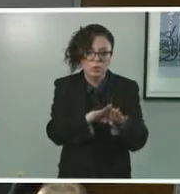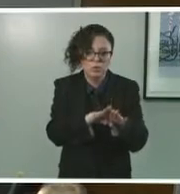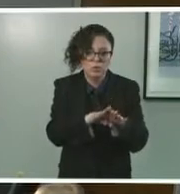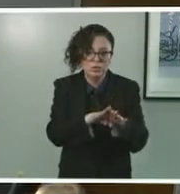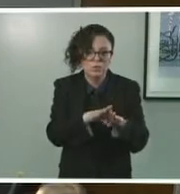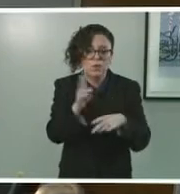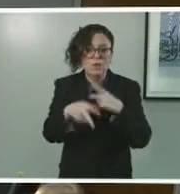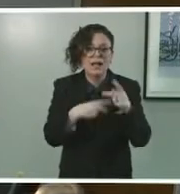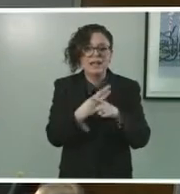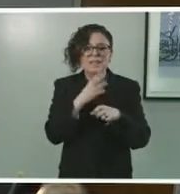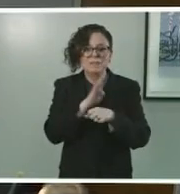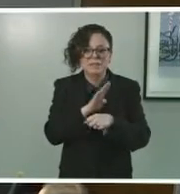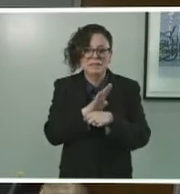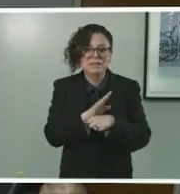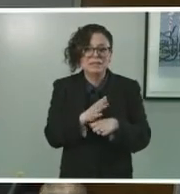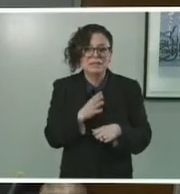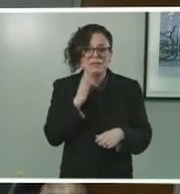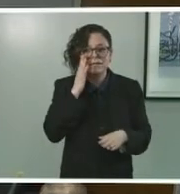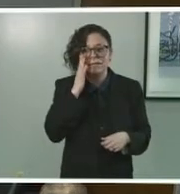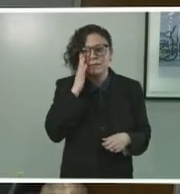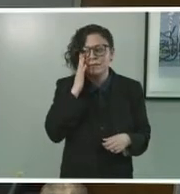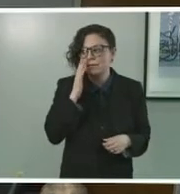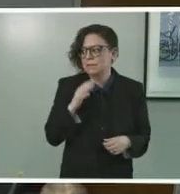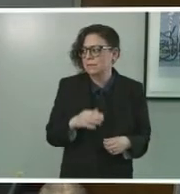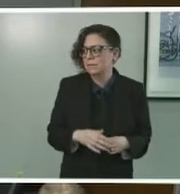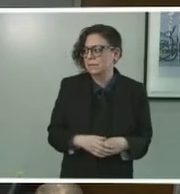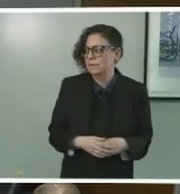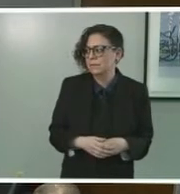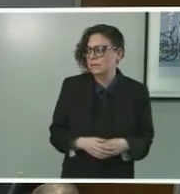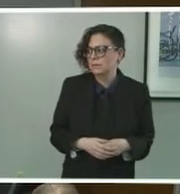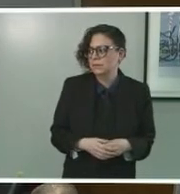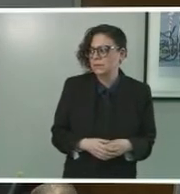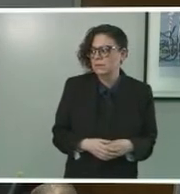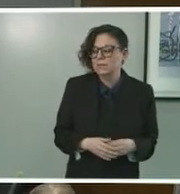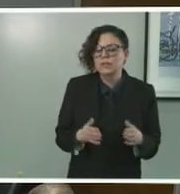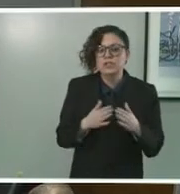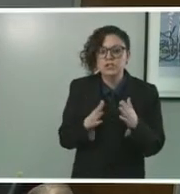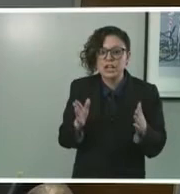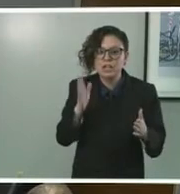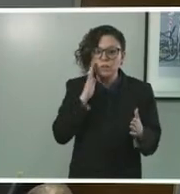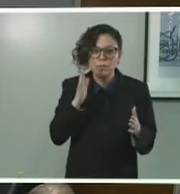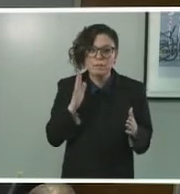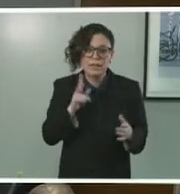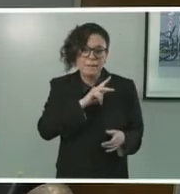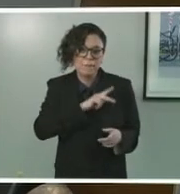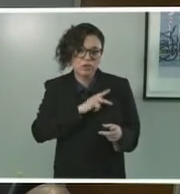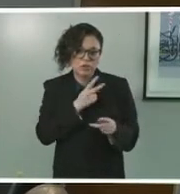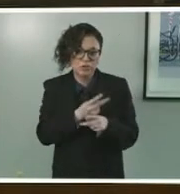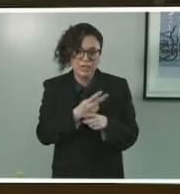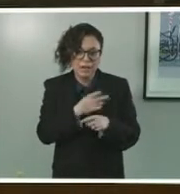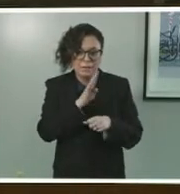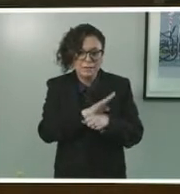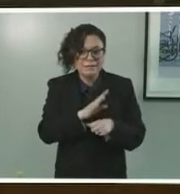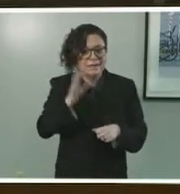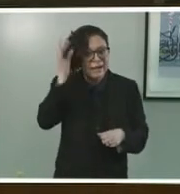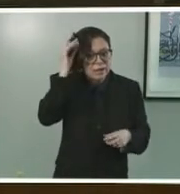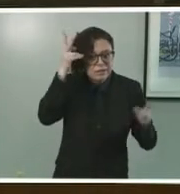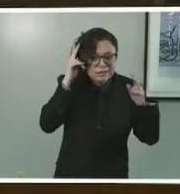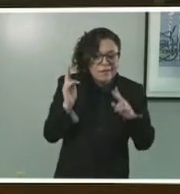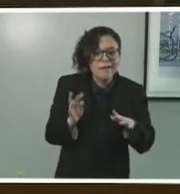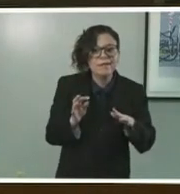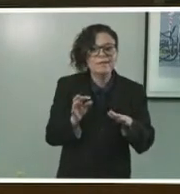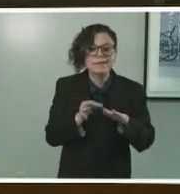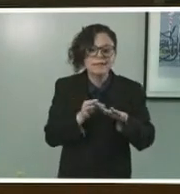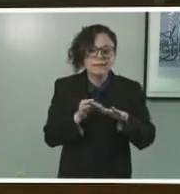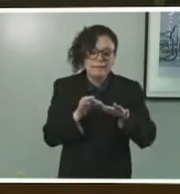as a general idea? You want to give a few? We talked a lot, generally it's going to be personal care businesses, the types of hair salons, nail